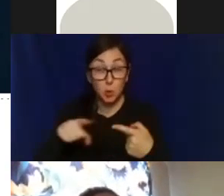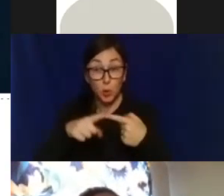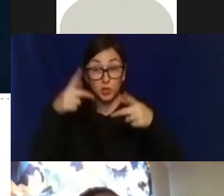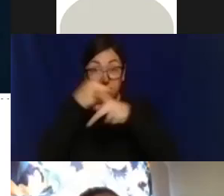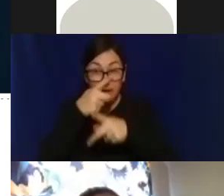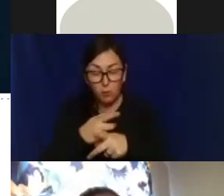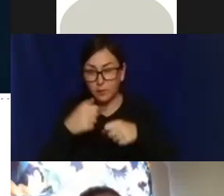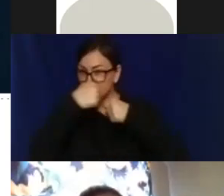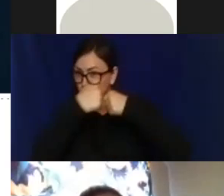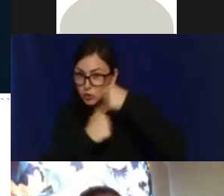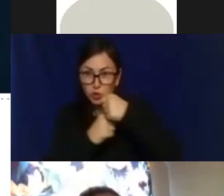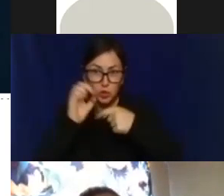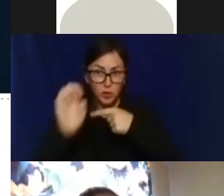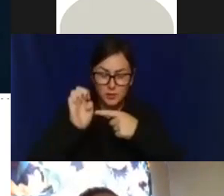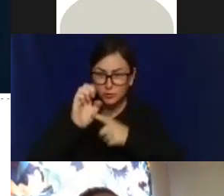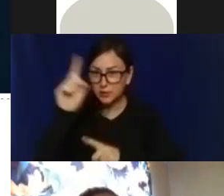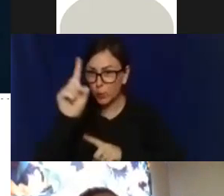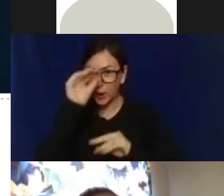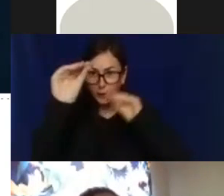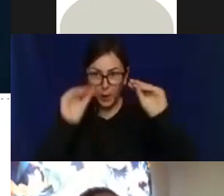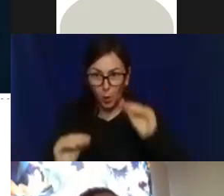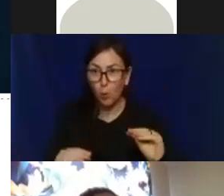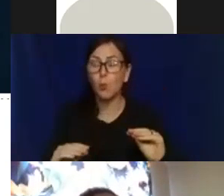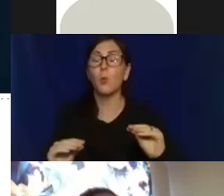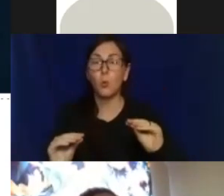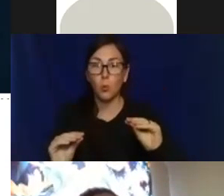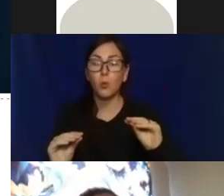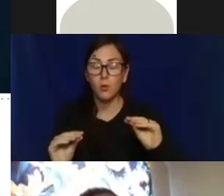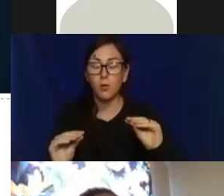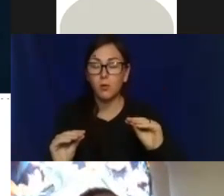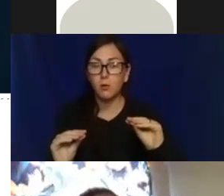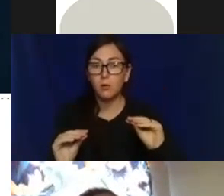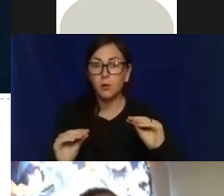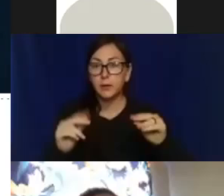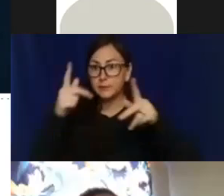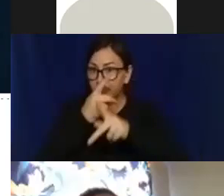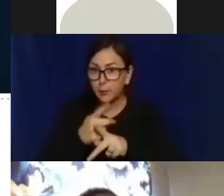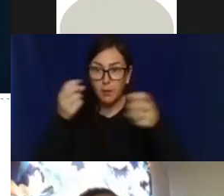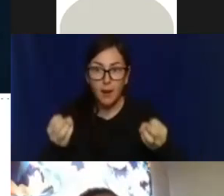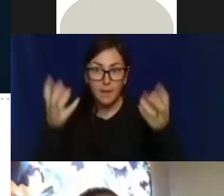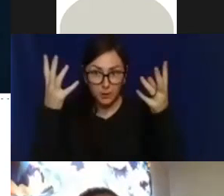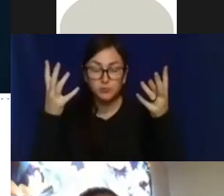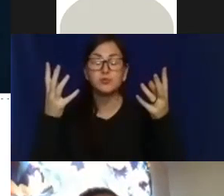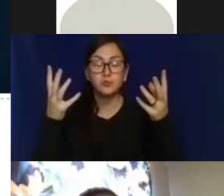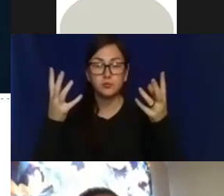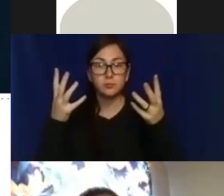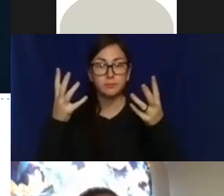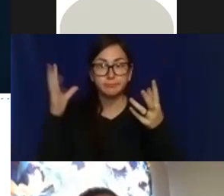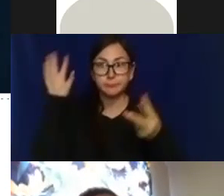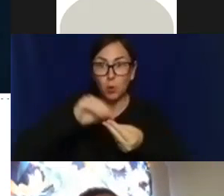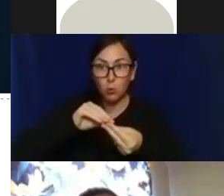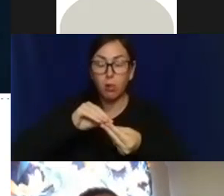pairs have been accounted for based on the valence electrons, we create a general formula using the